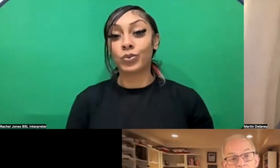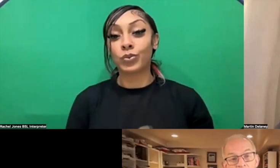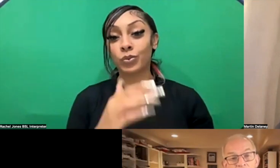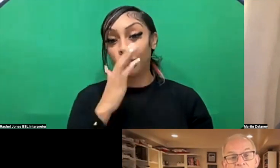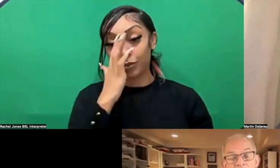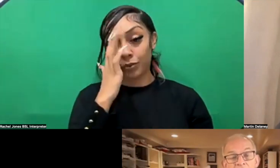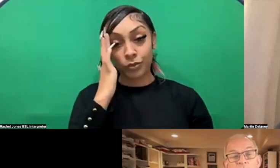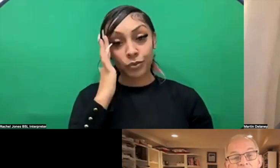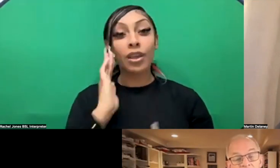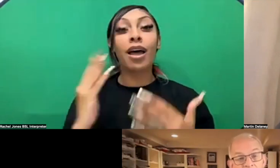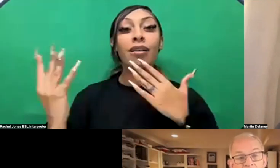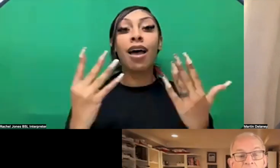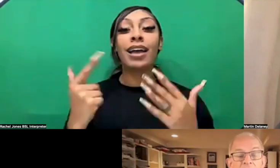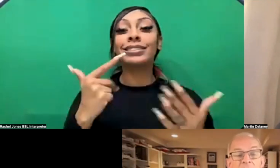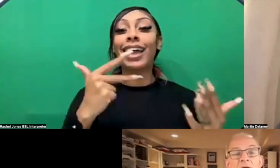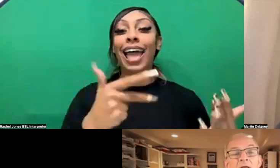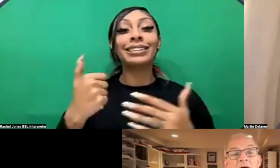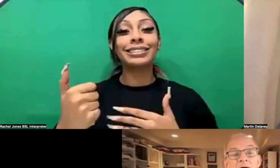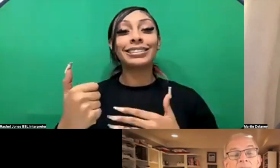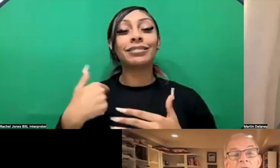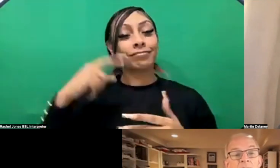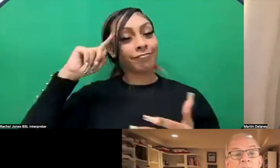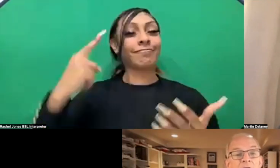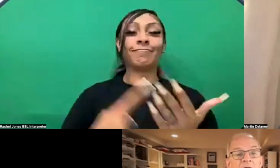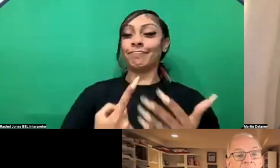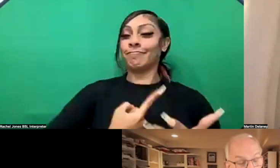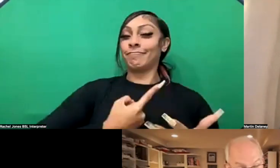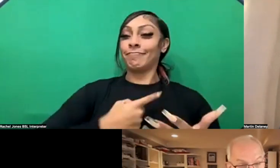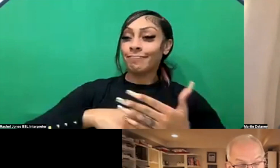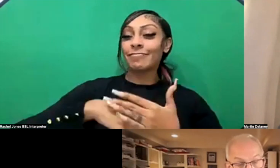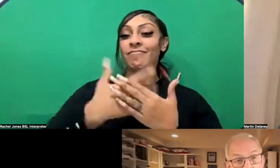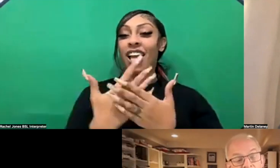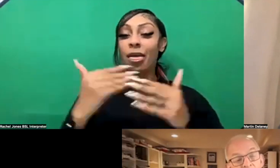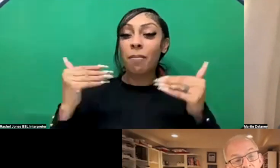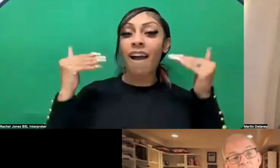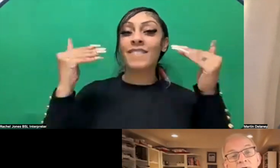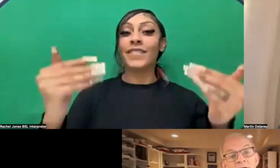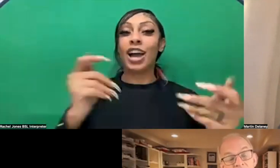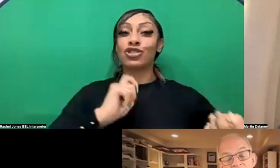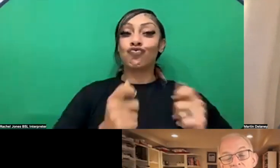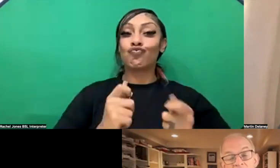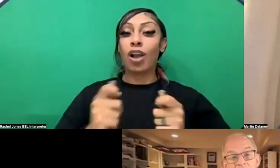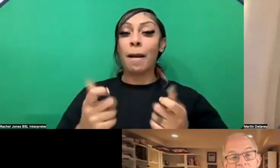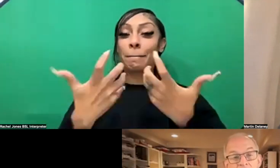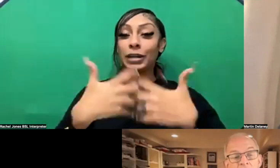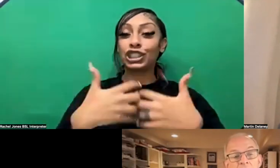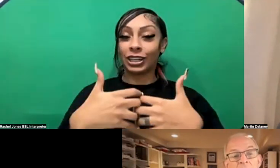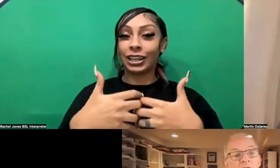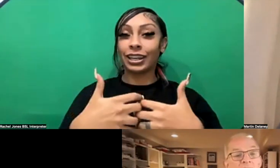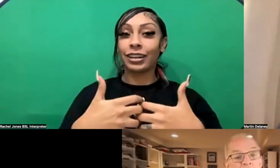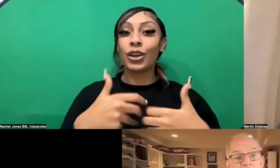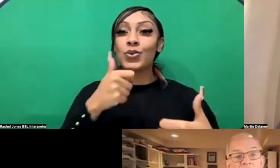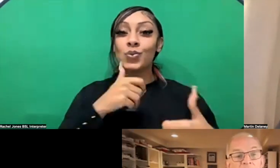to work on a more advanced drum machine, and that was called the LinnDrum MIDI Studio, and it did some other things as well.